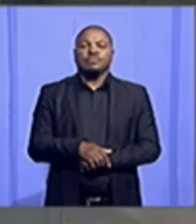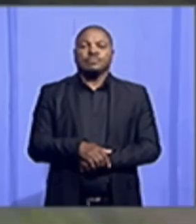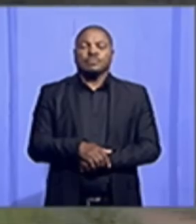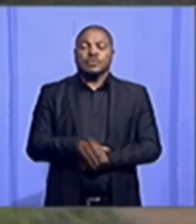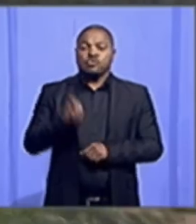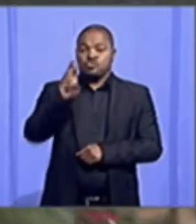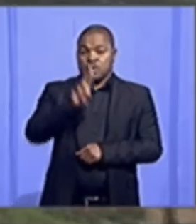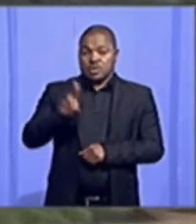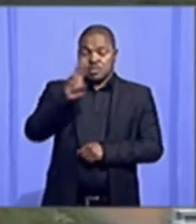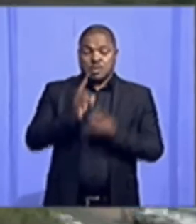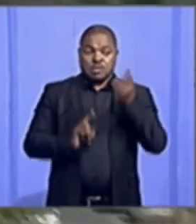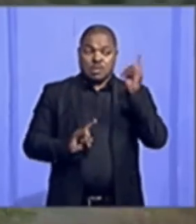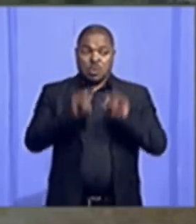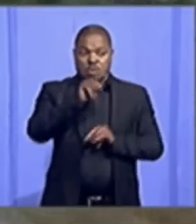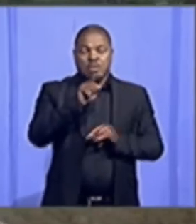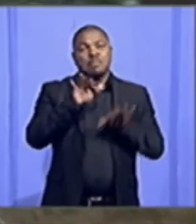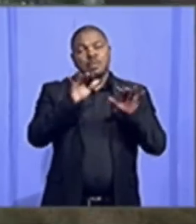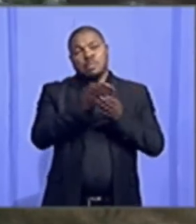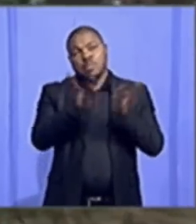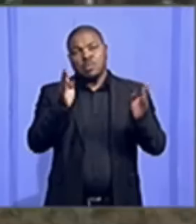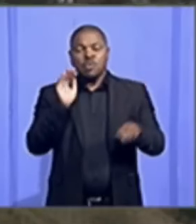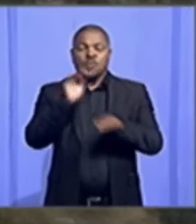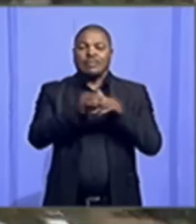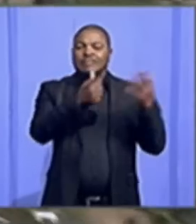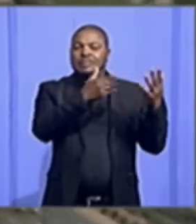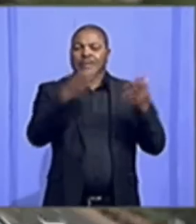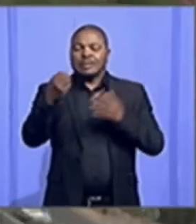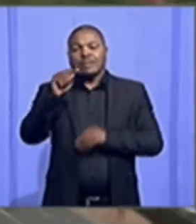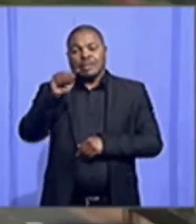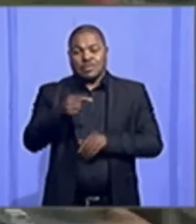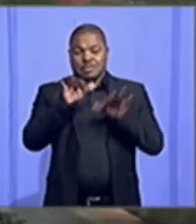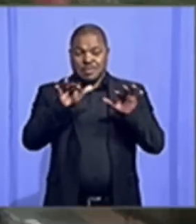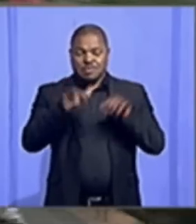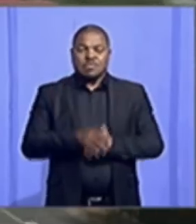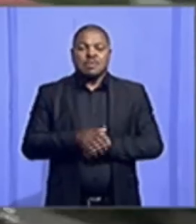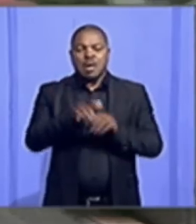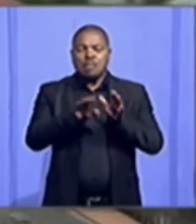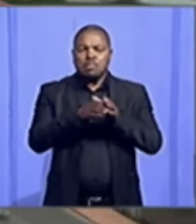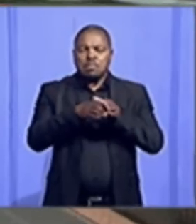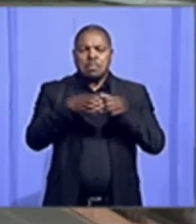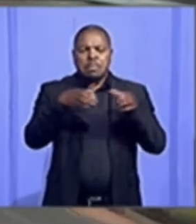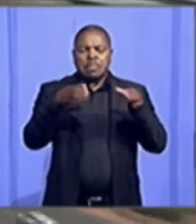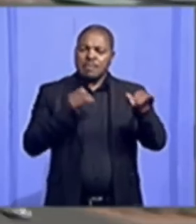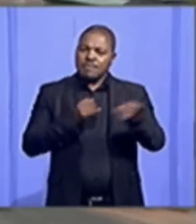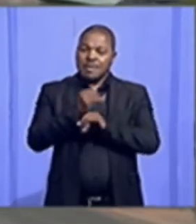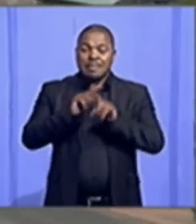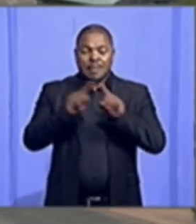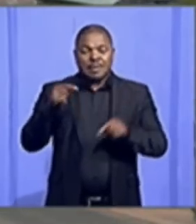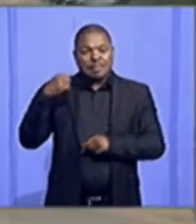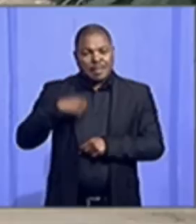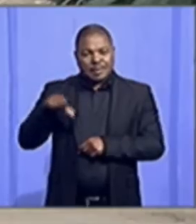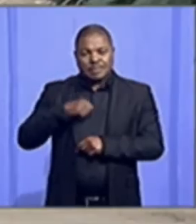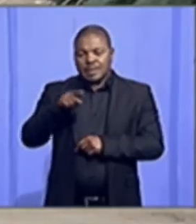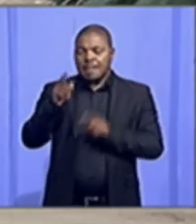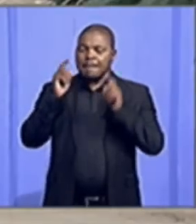Tropo ya Rustenburg e na le baagi ba feta dikete di 600 e gola ka lebelo le legolo. Masepala o retelelwa ke go konosetsa projeke